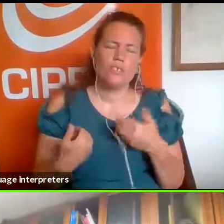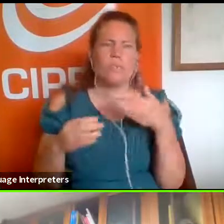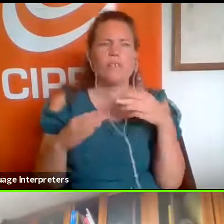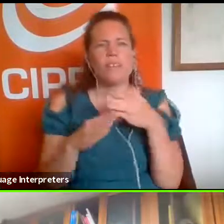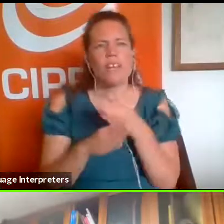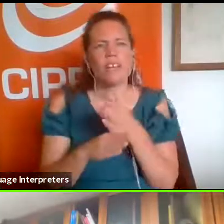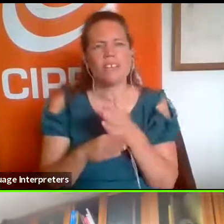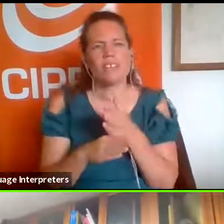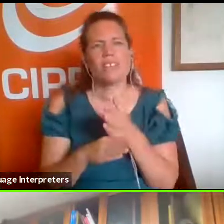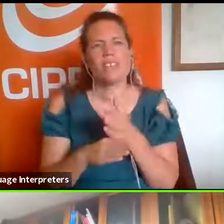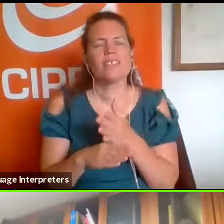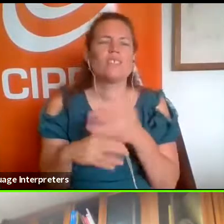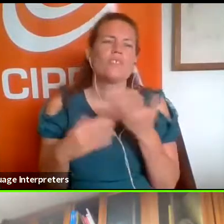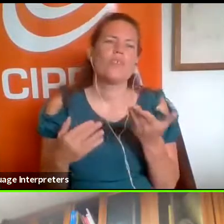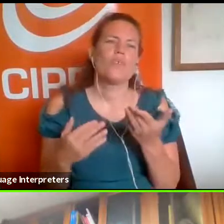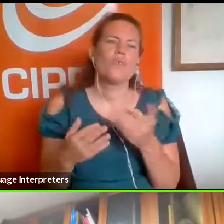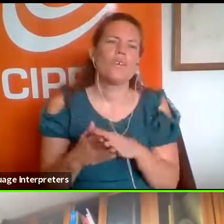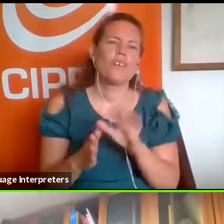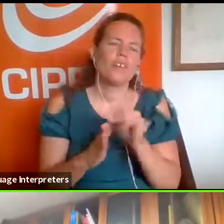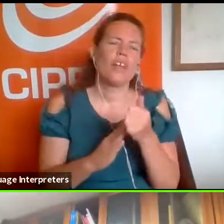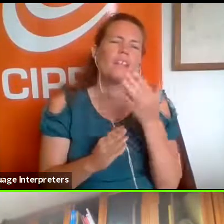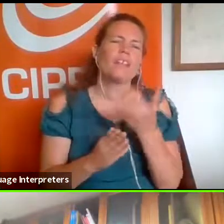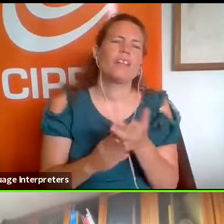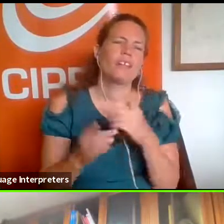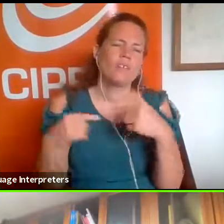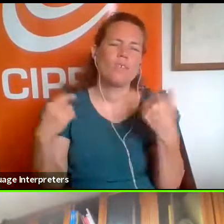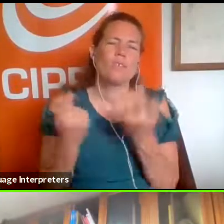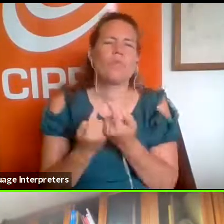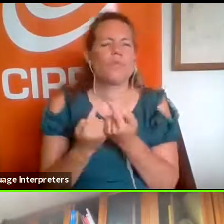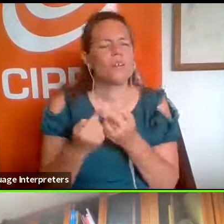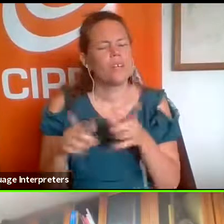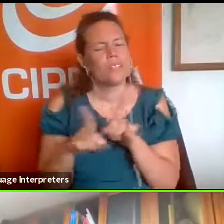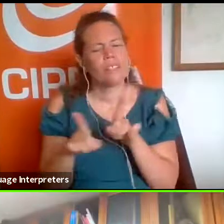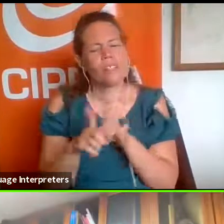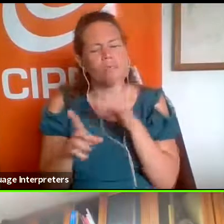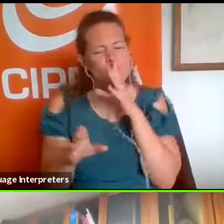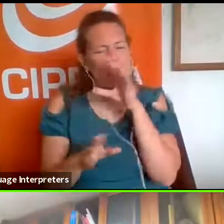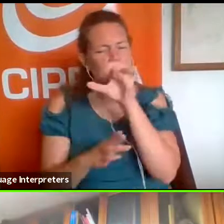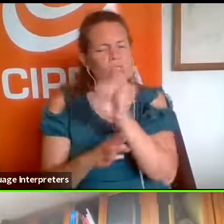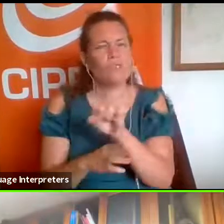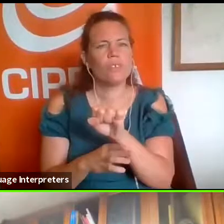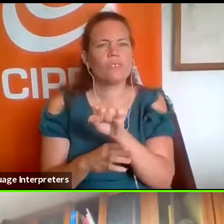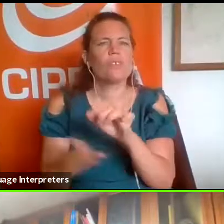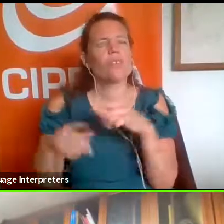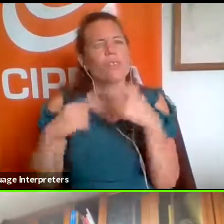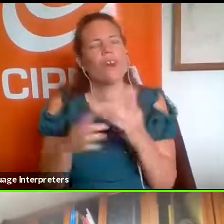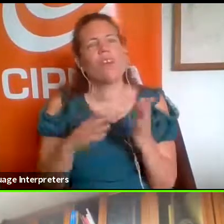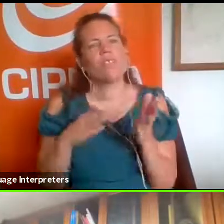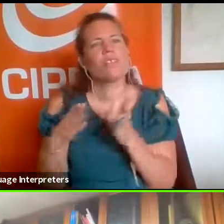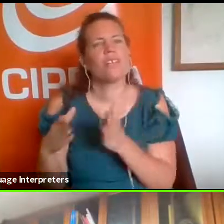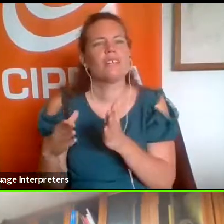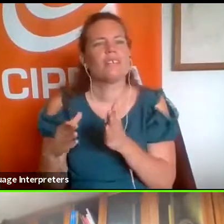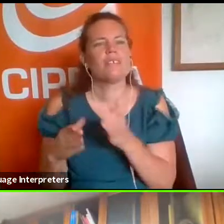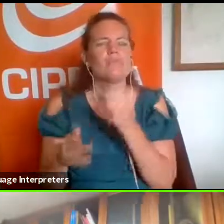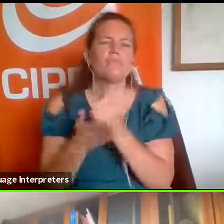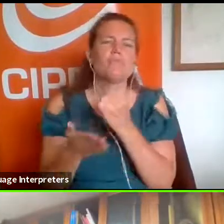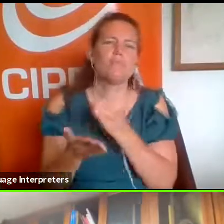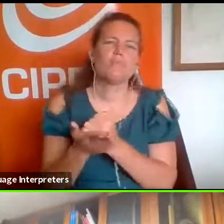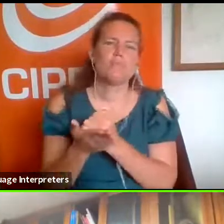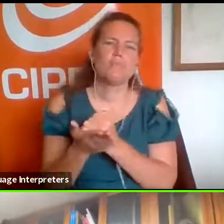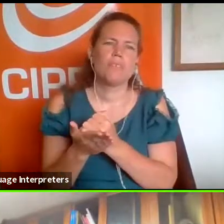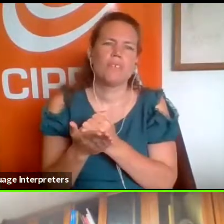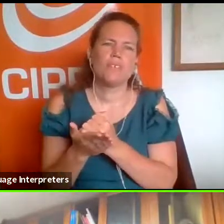defenders. So another thing we also notice is on our end, because sometimes it takes two to tango, we feel